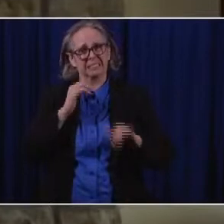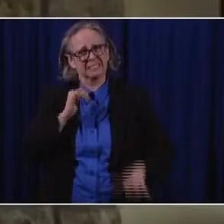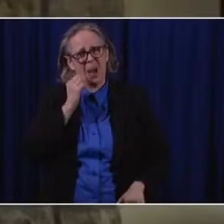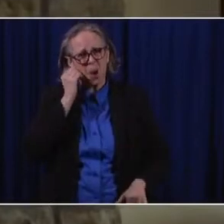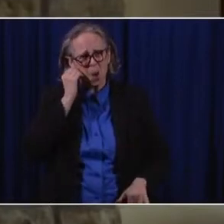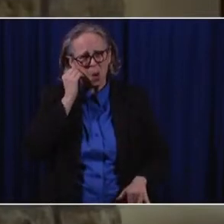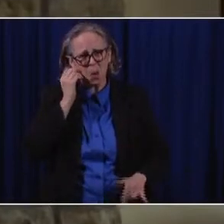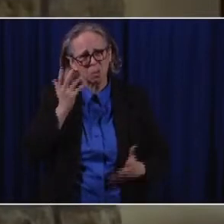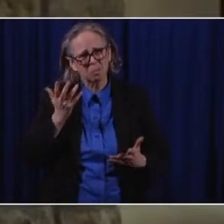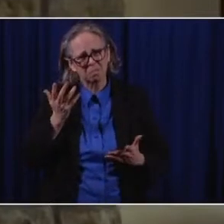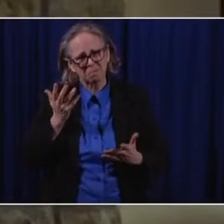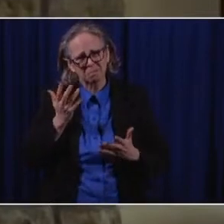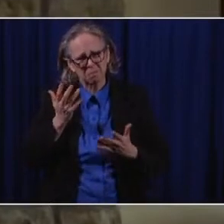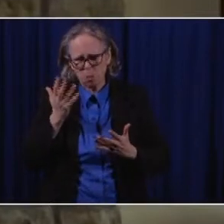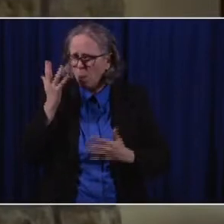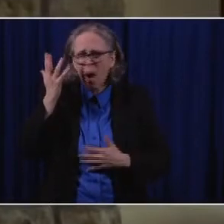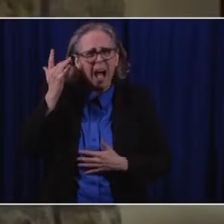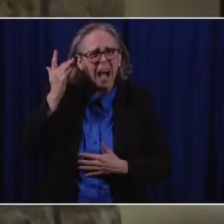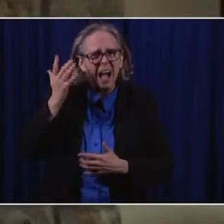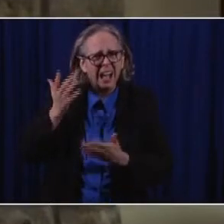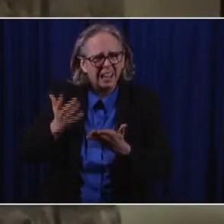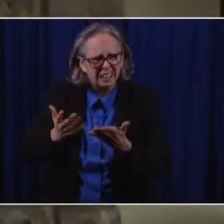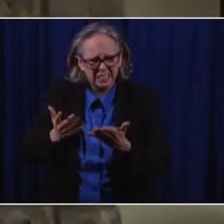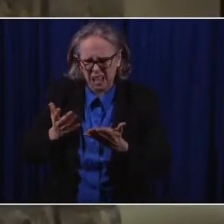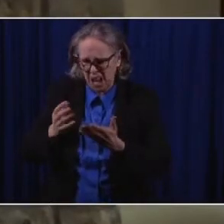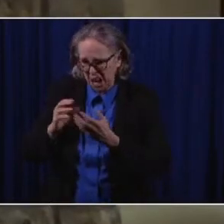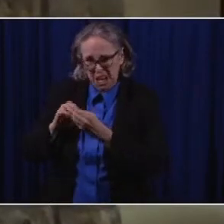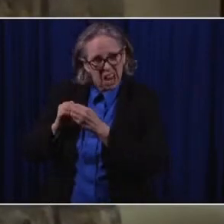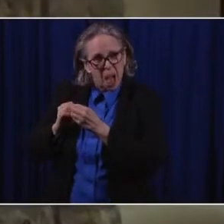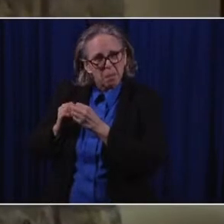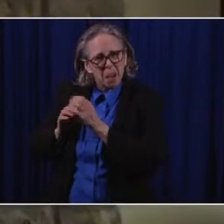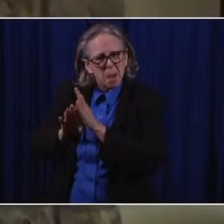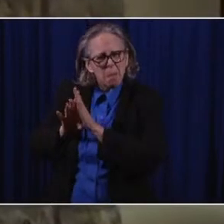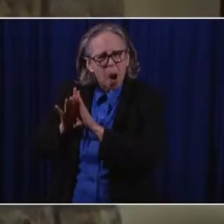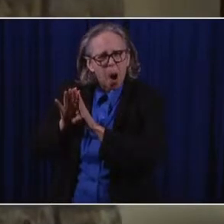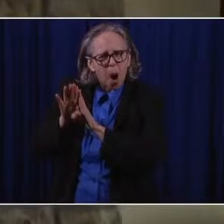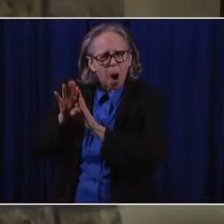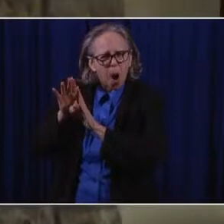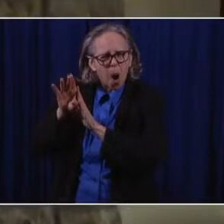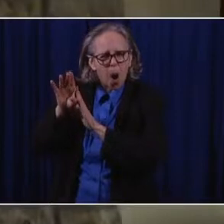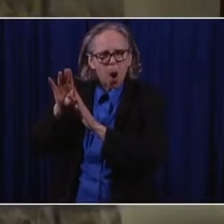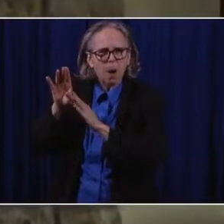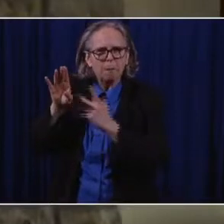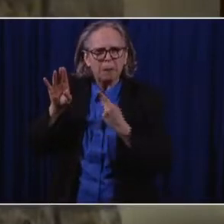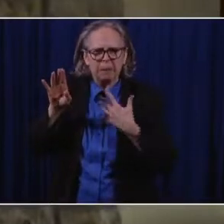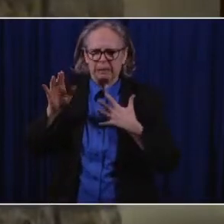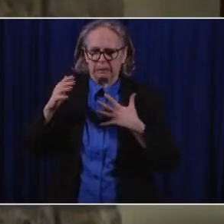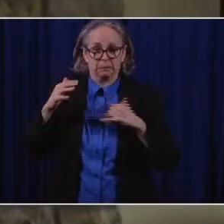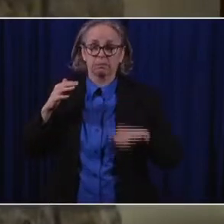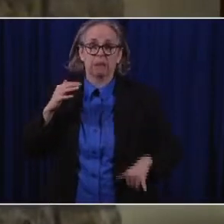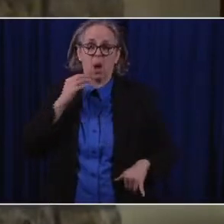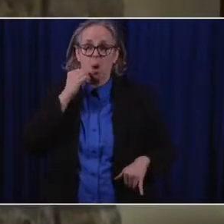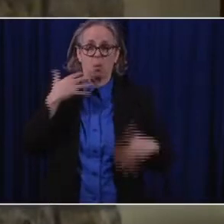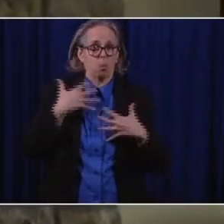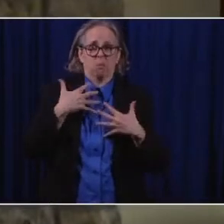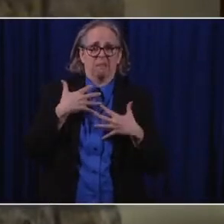will be a natural slowdown of the economy. There will be a natural pulling back if this virus continues